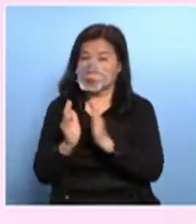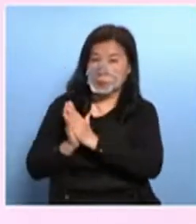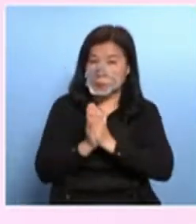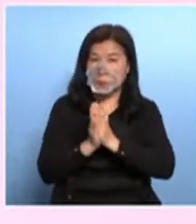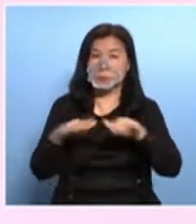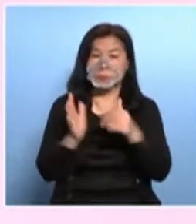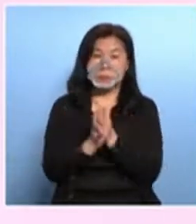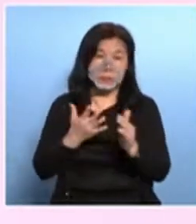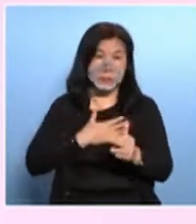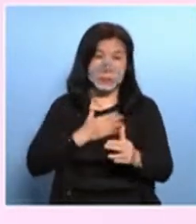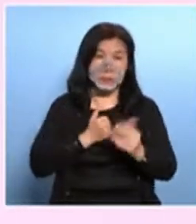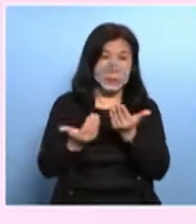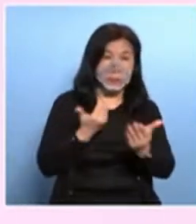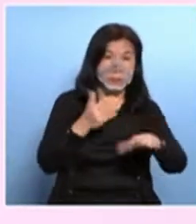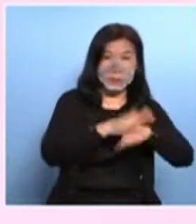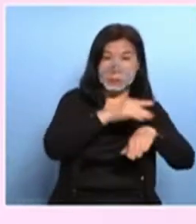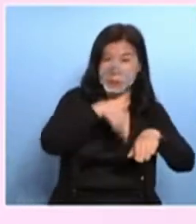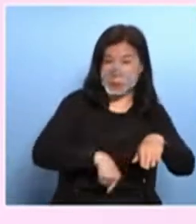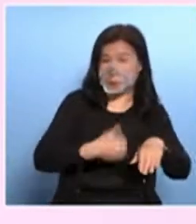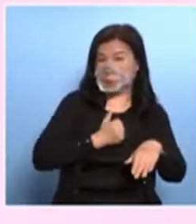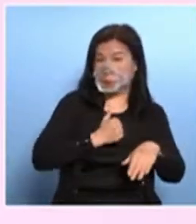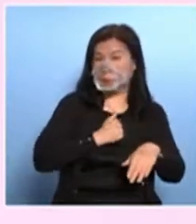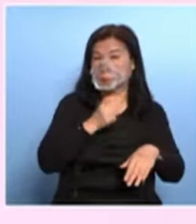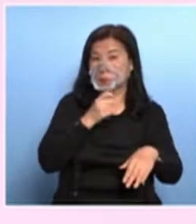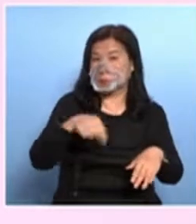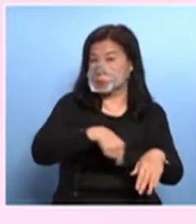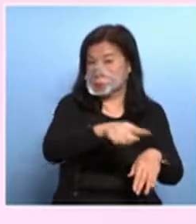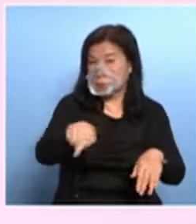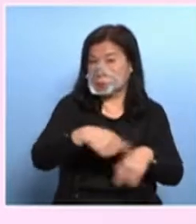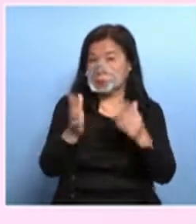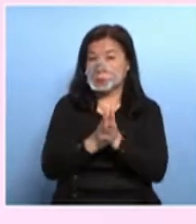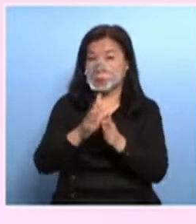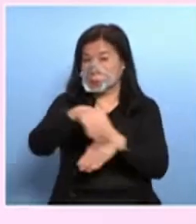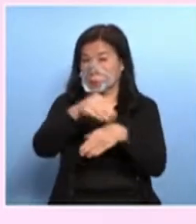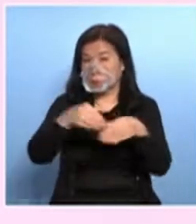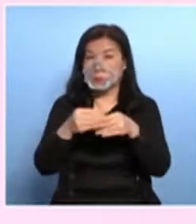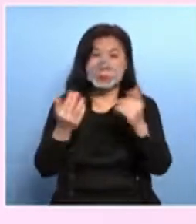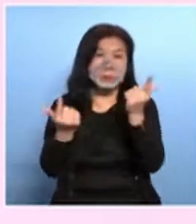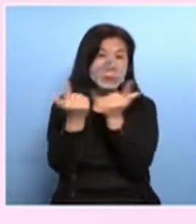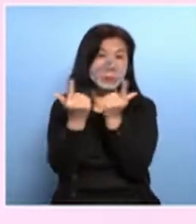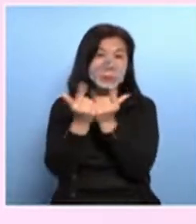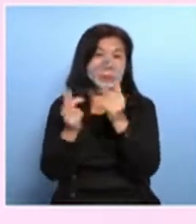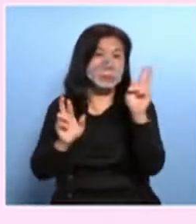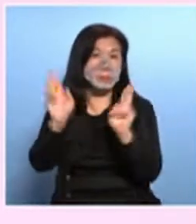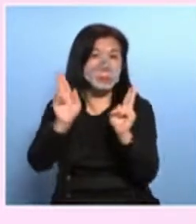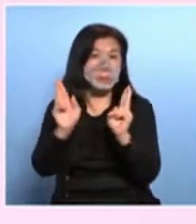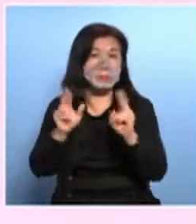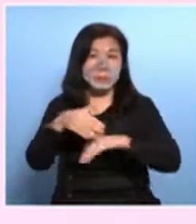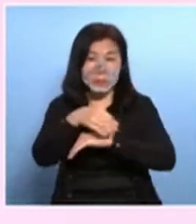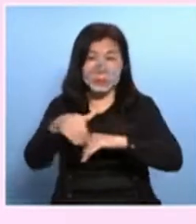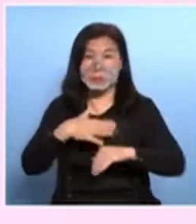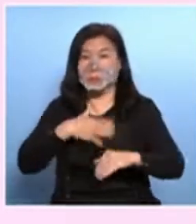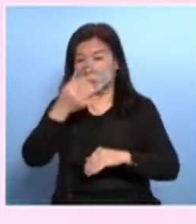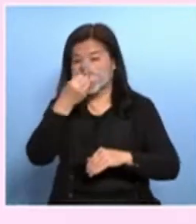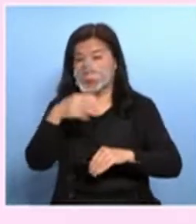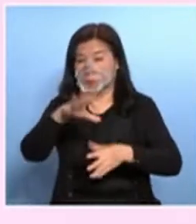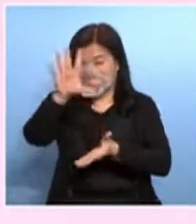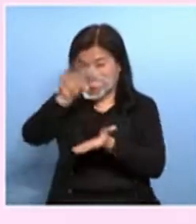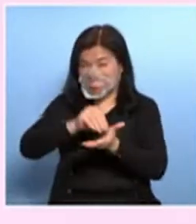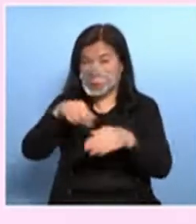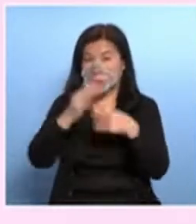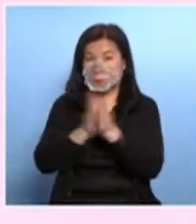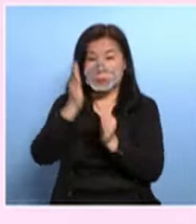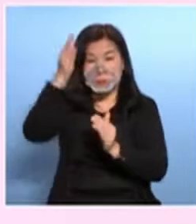set out in the Hong Kong 2030 Plus towards a planning vision and strategy transcending 2030. These studies are conducted to ensure that the planning